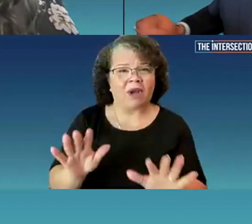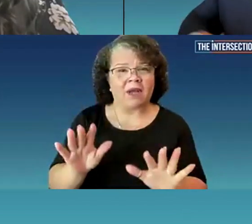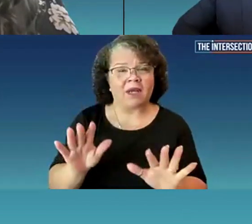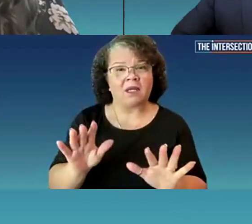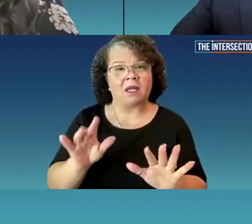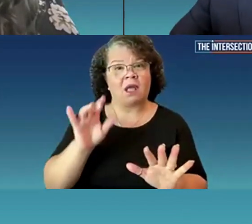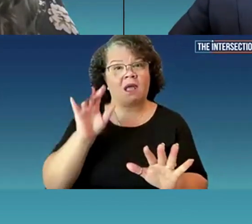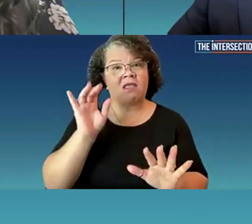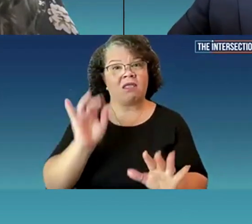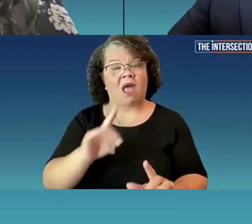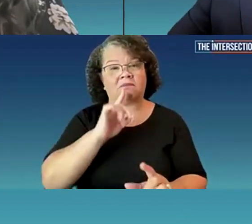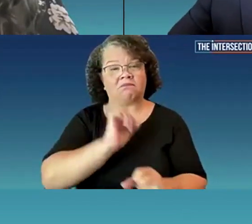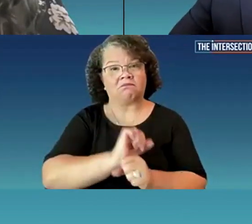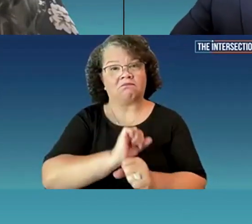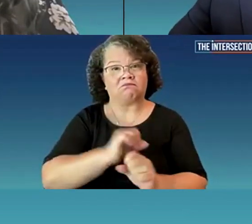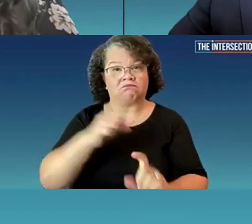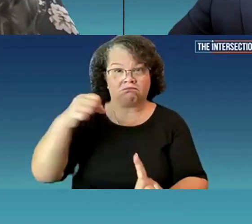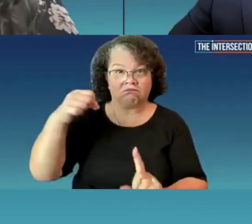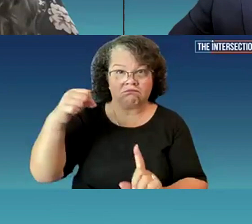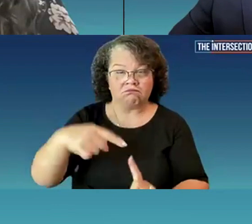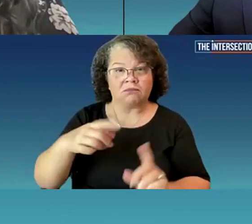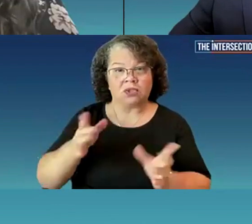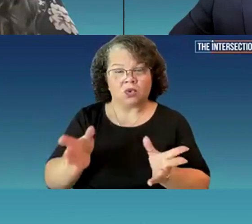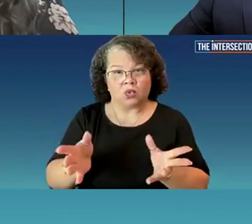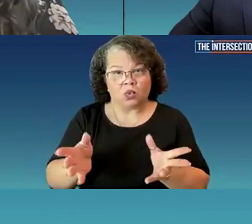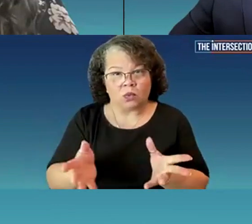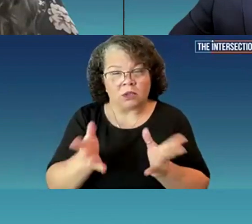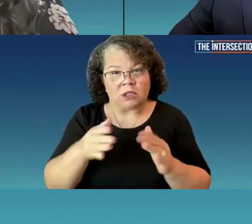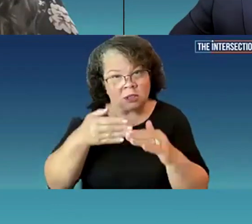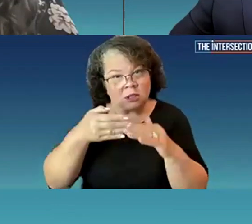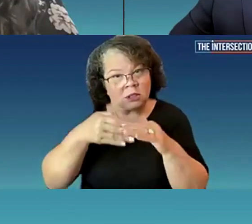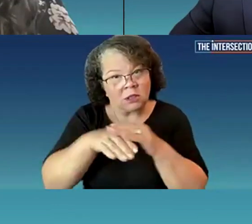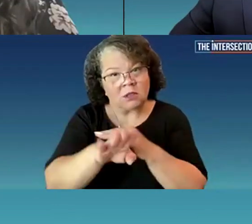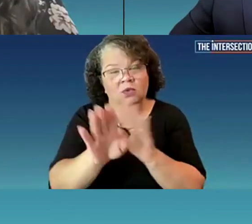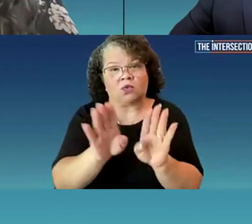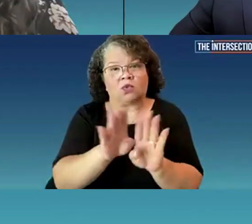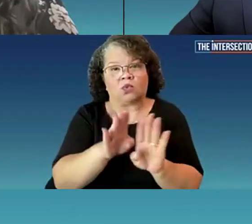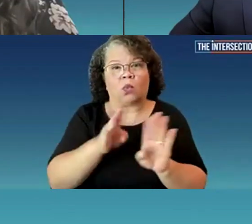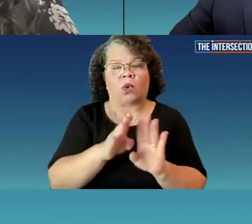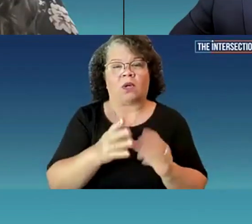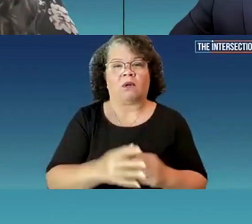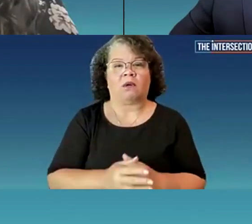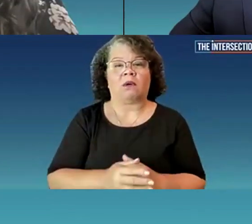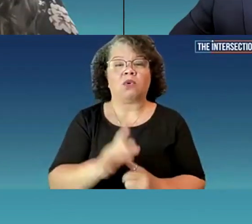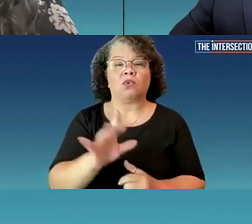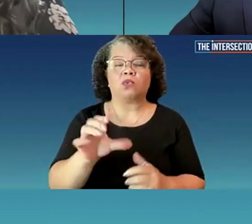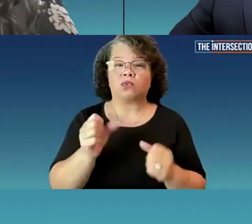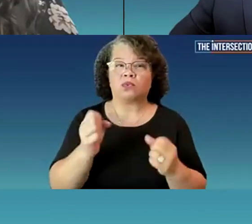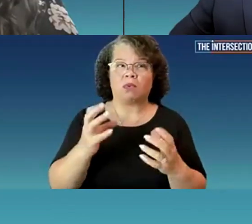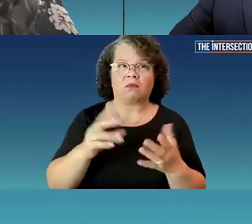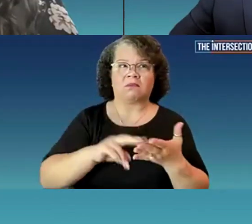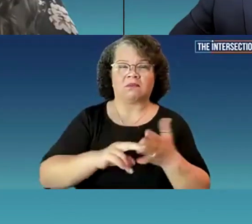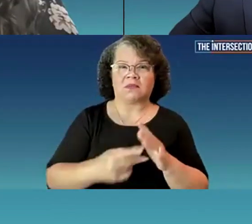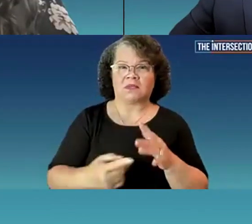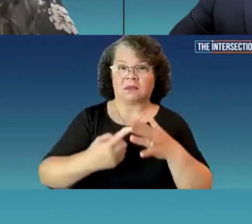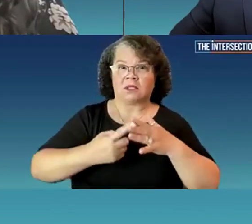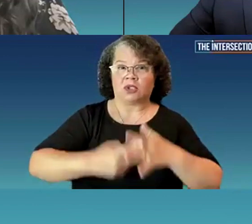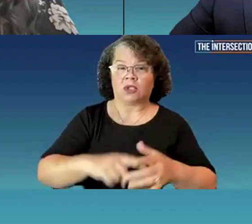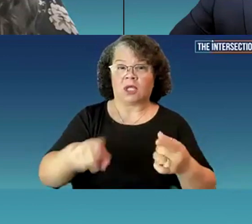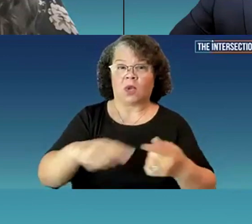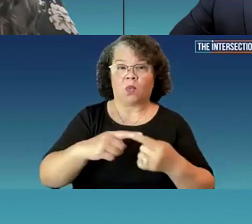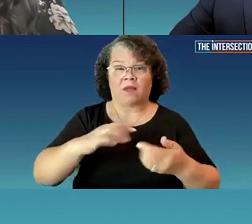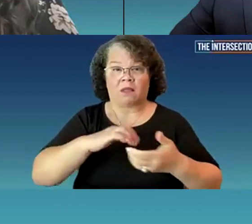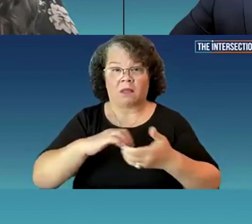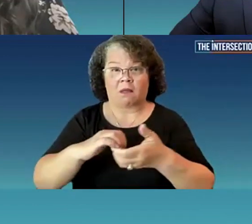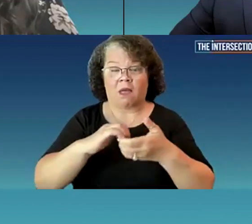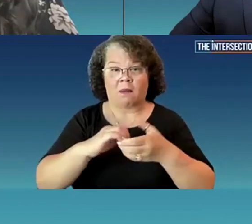stimulus about pushing through the door. So initially, when the collaborative got together, the main